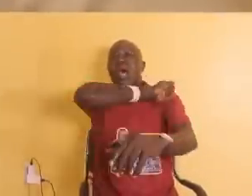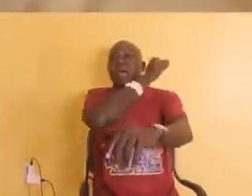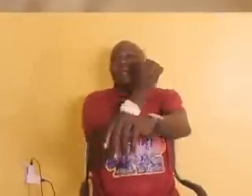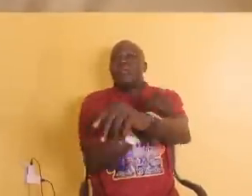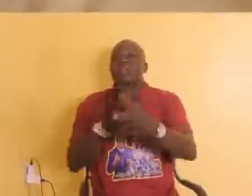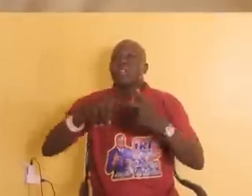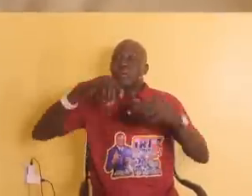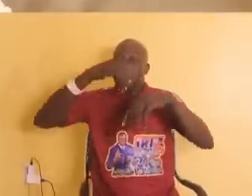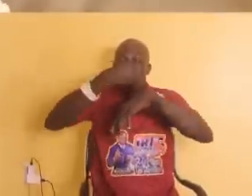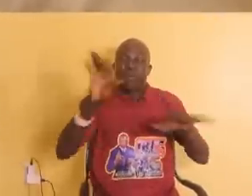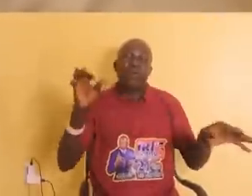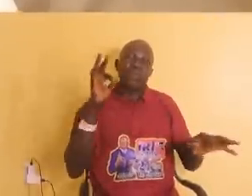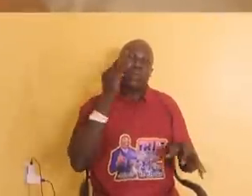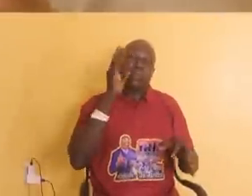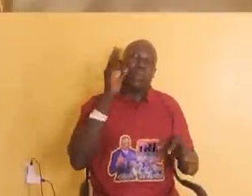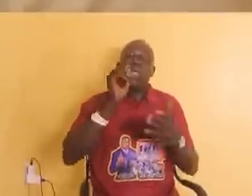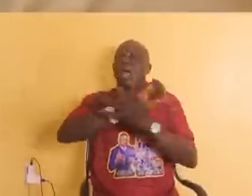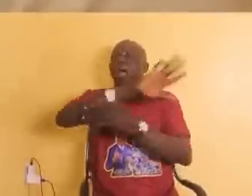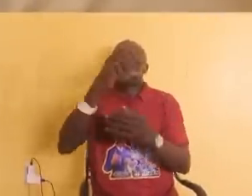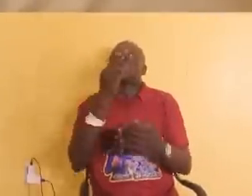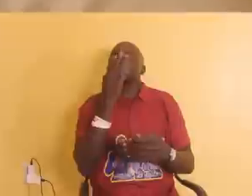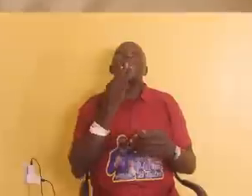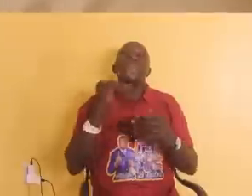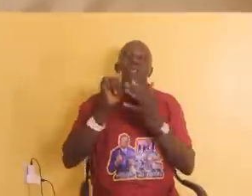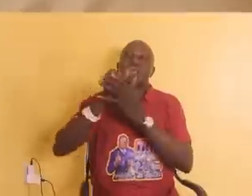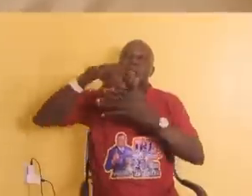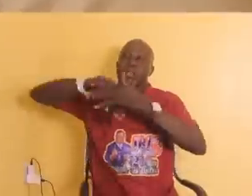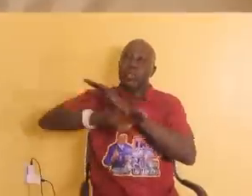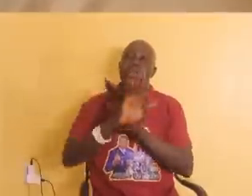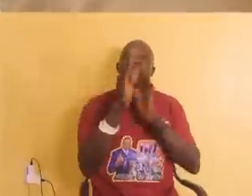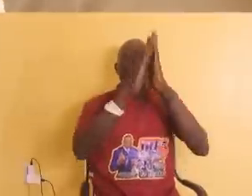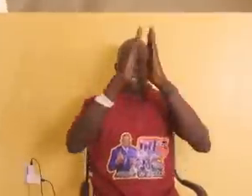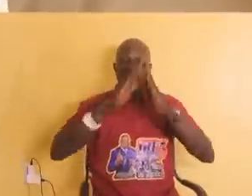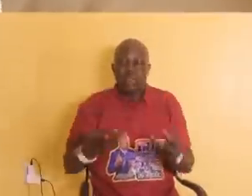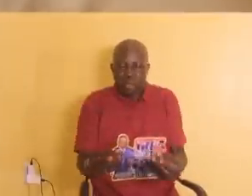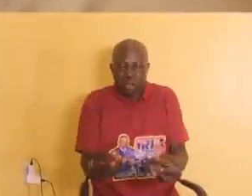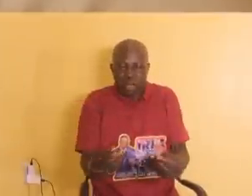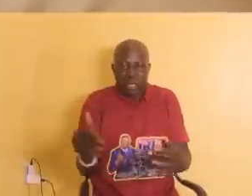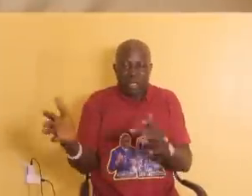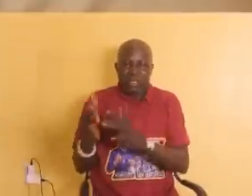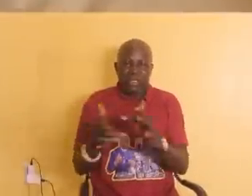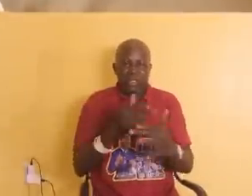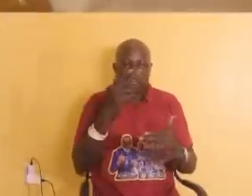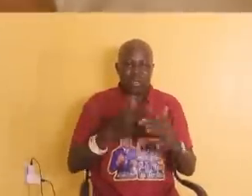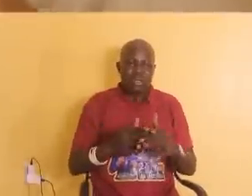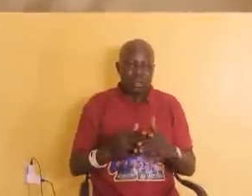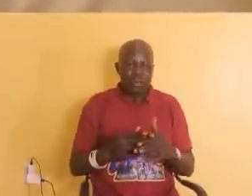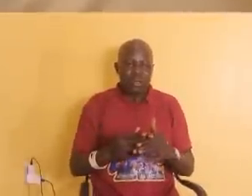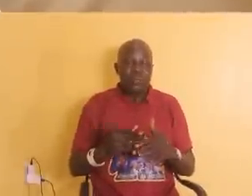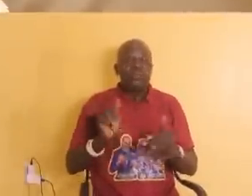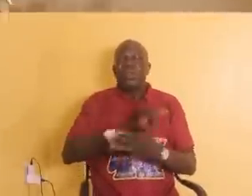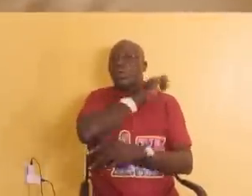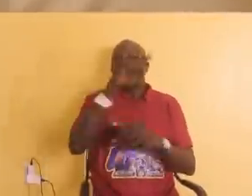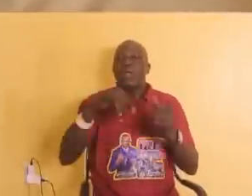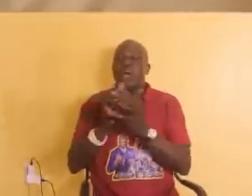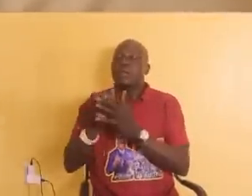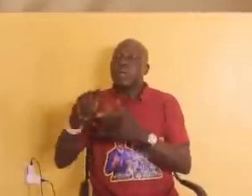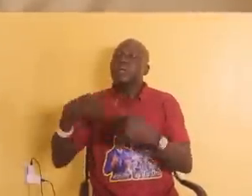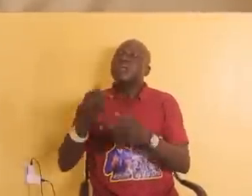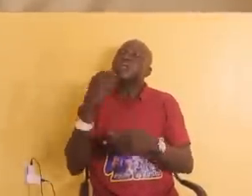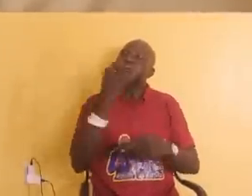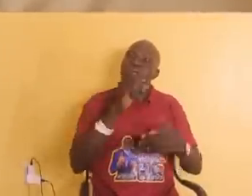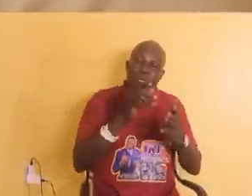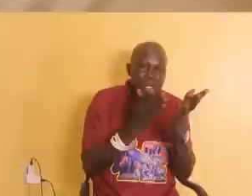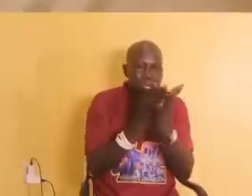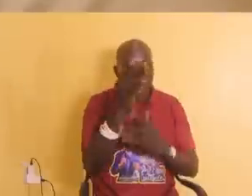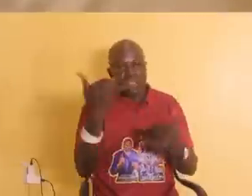so fu wara. The authority that flow with you. Ati fun oyin. And anin. Ko wo ile re loruko Jesu. Land in Jesus name. Bi mo ti nsoro lowo lowo. As I'm